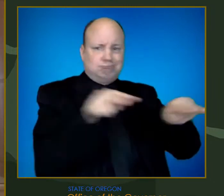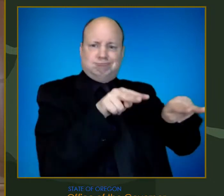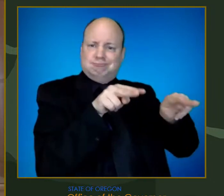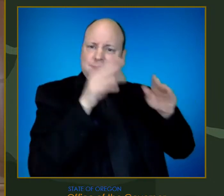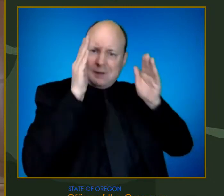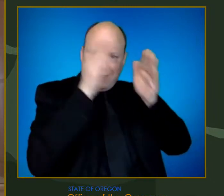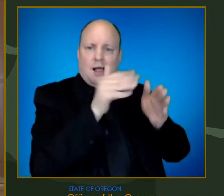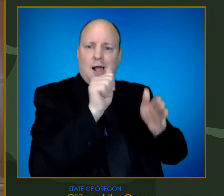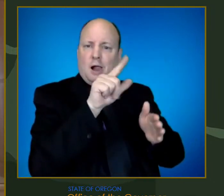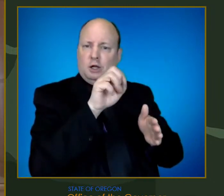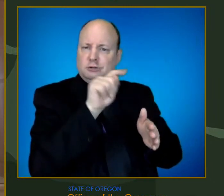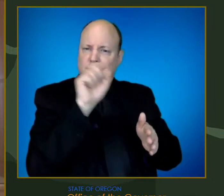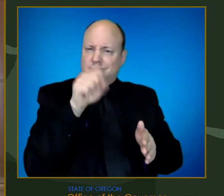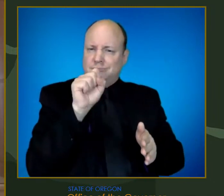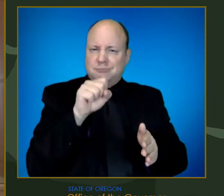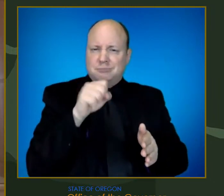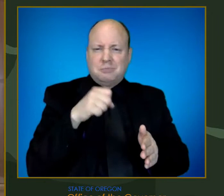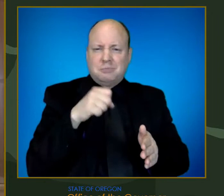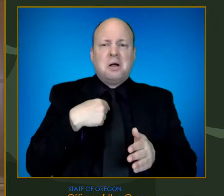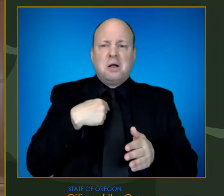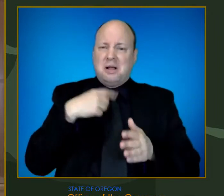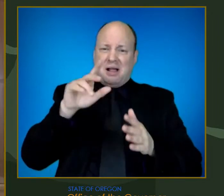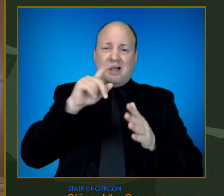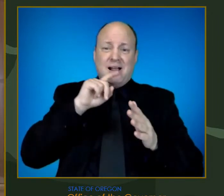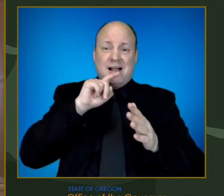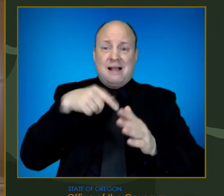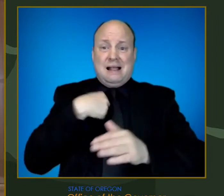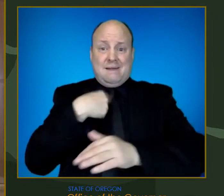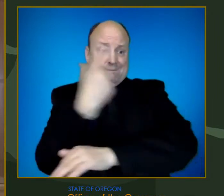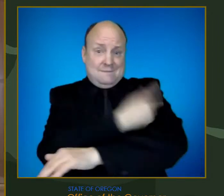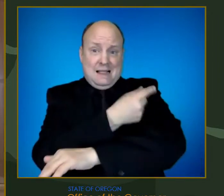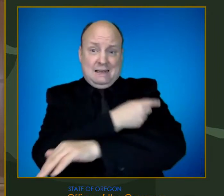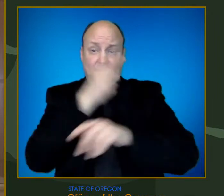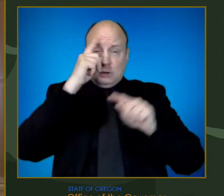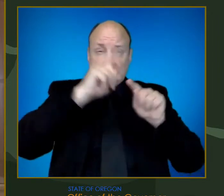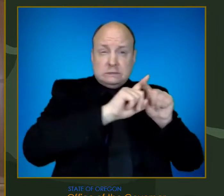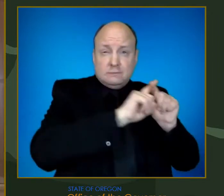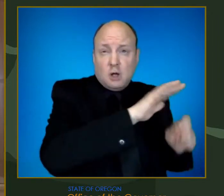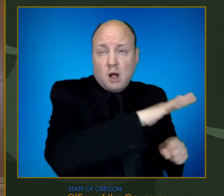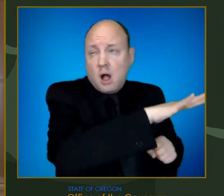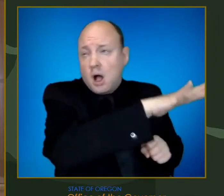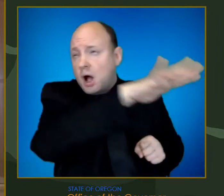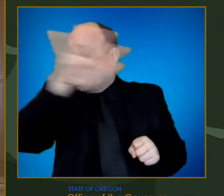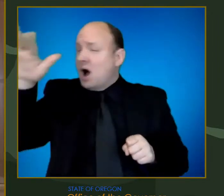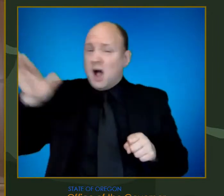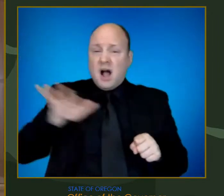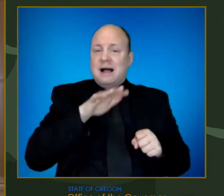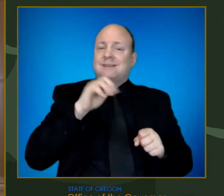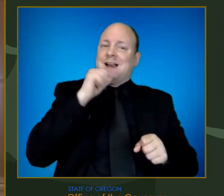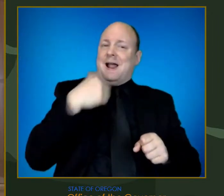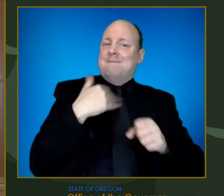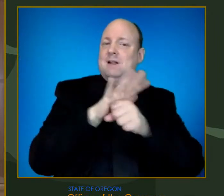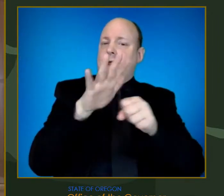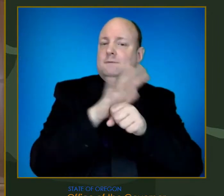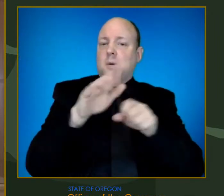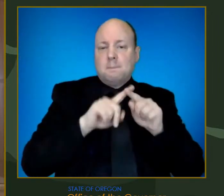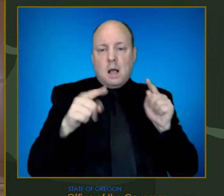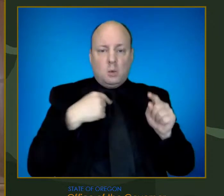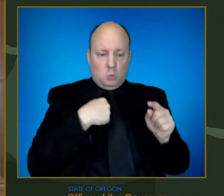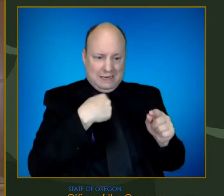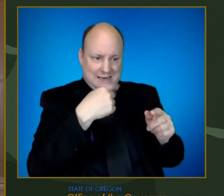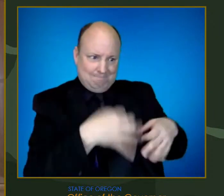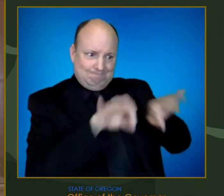enough vaccine to meet demand. Equity, making sure that we distribute vaccines and